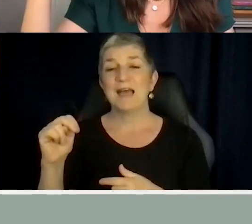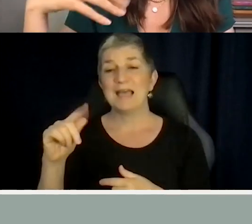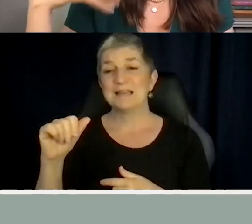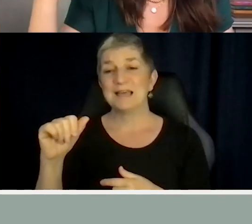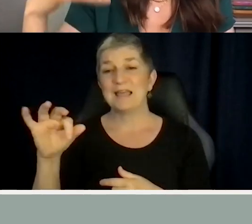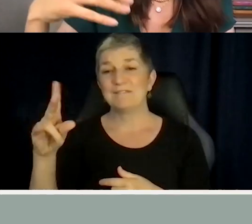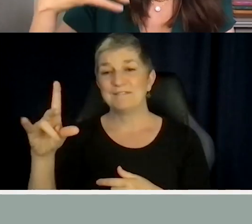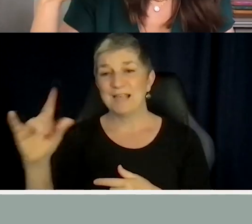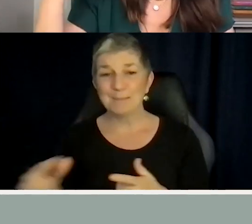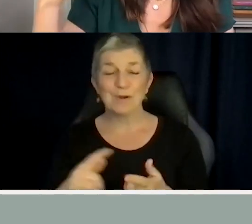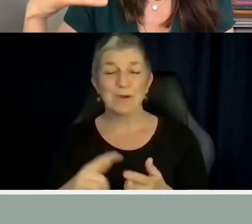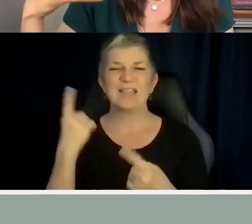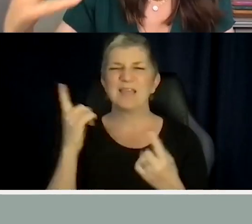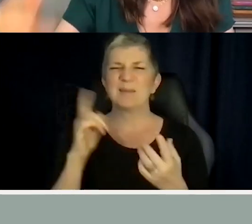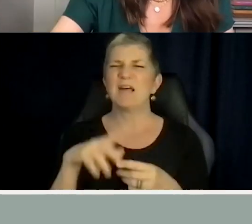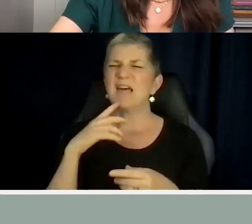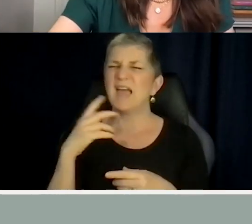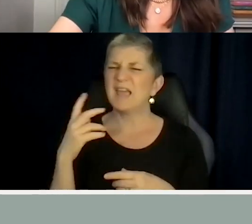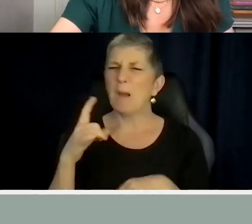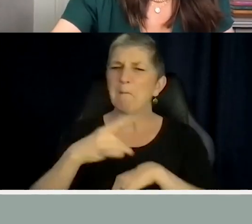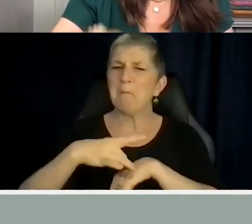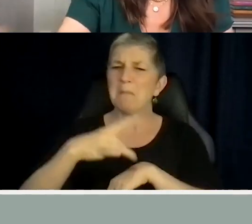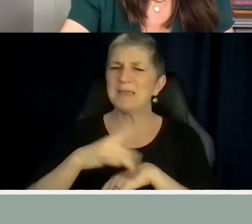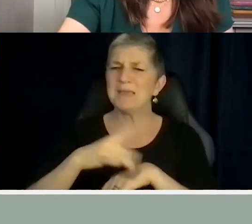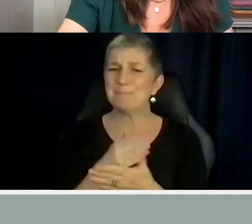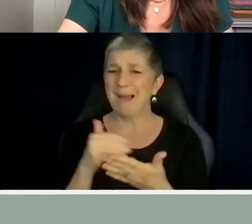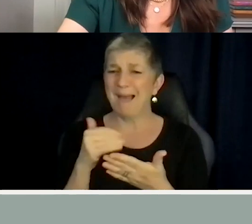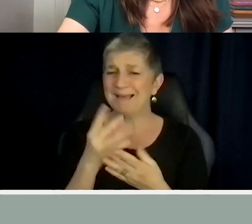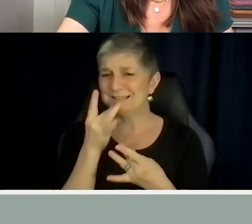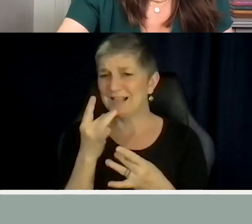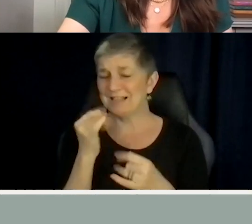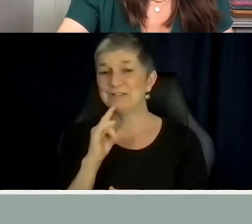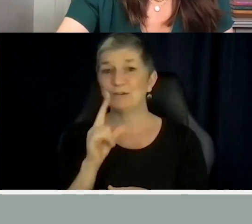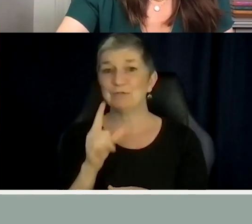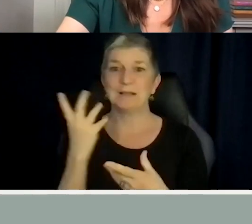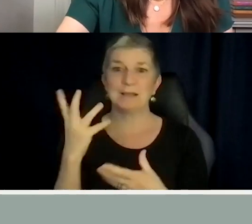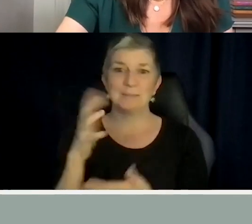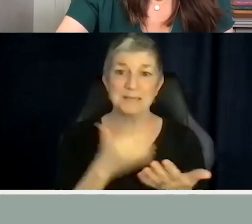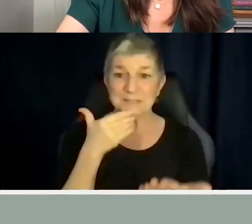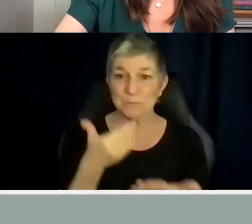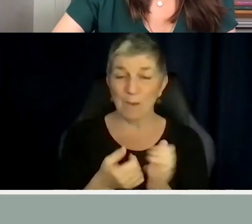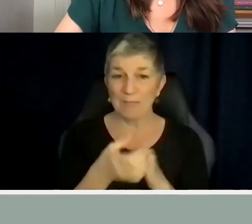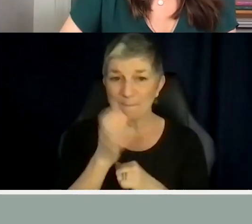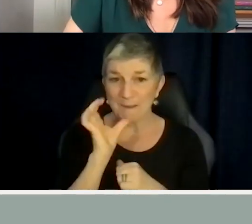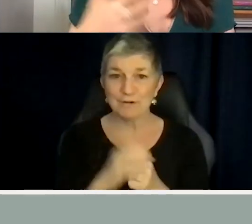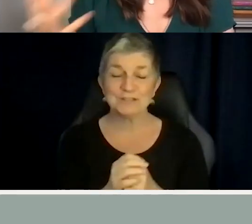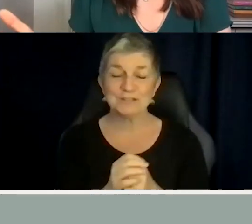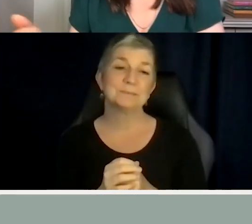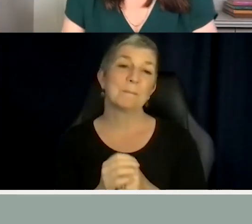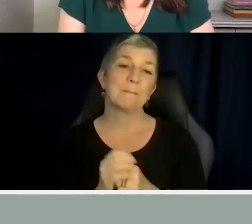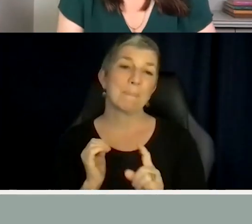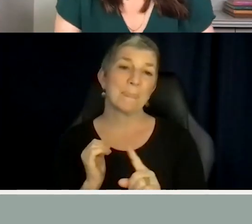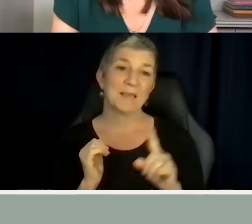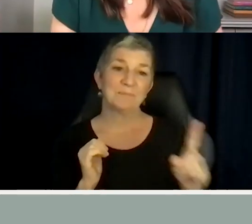Think like pumpkin pie, kind of delicious type of blend, and it works really well in the beverage. So this is